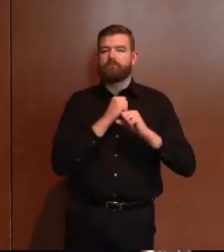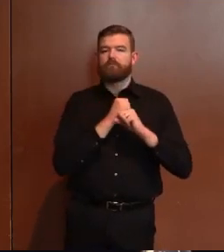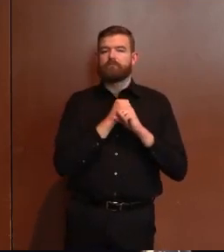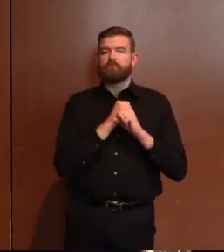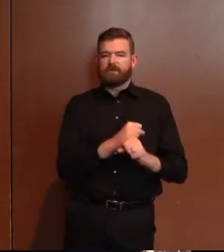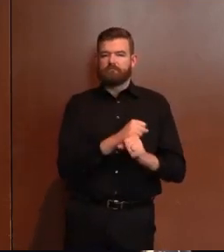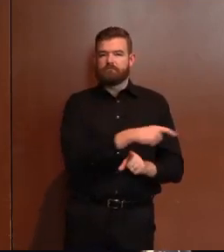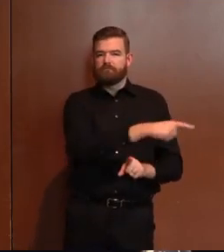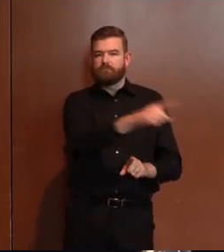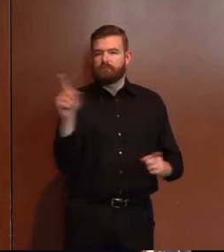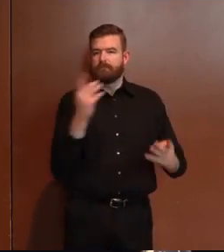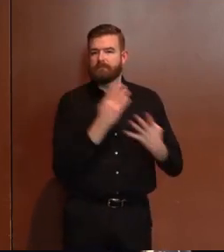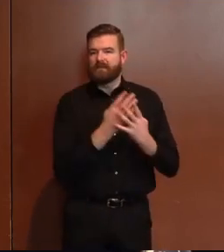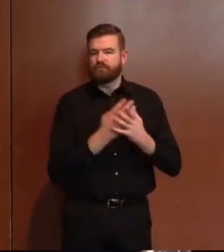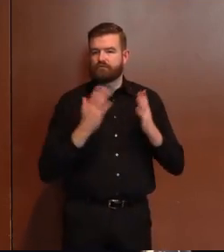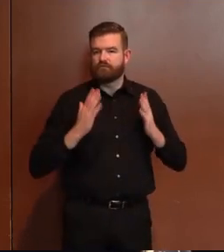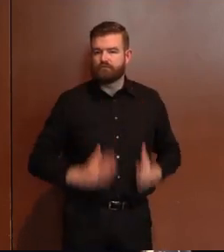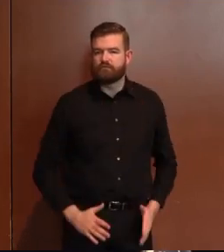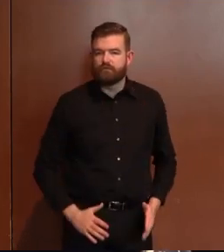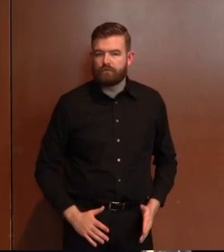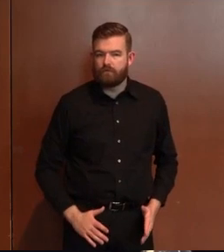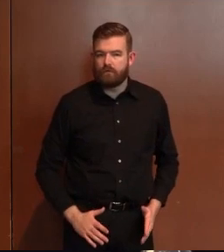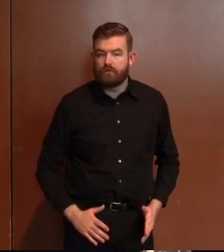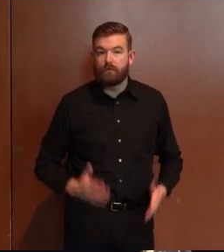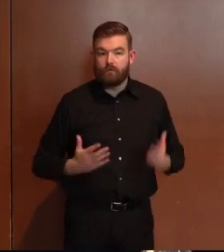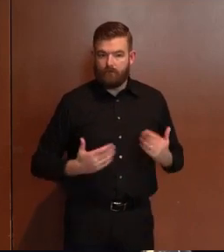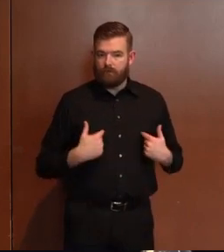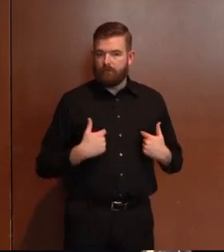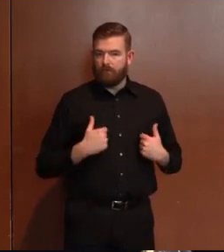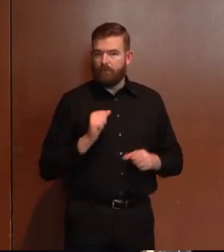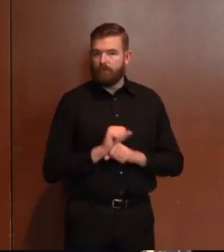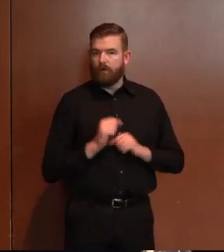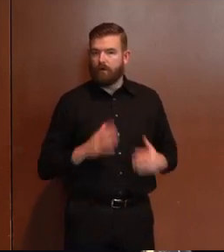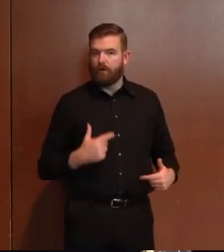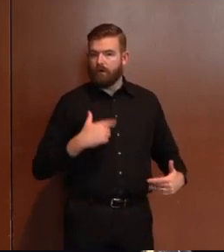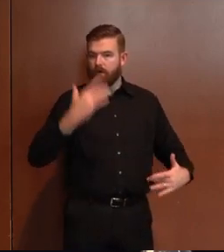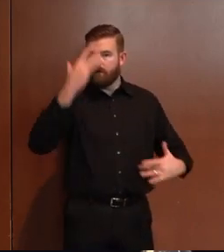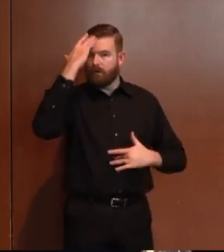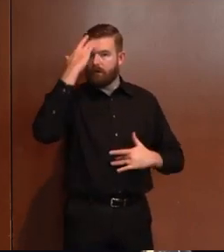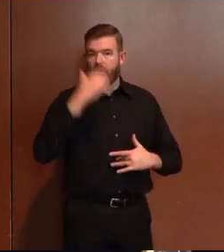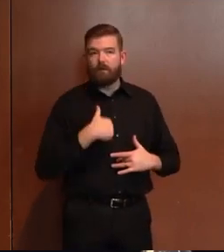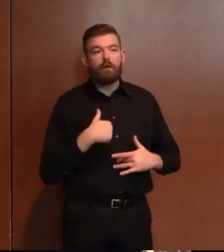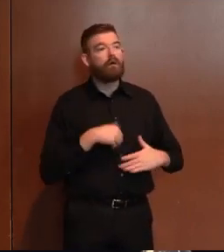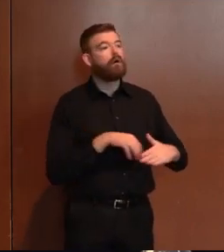inmates from the employees, because we've had a number of employees testing positive.